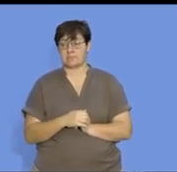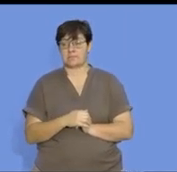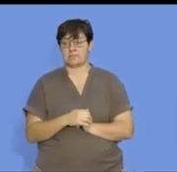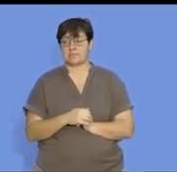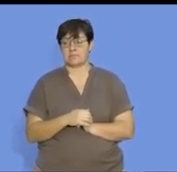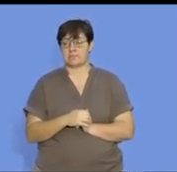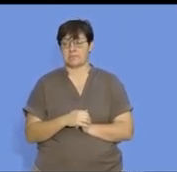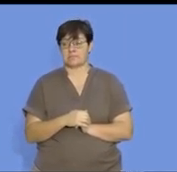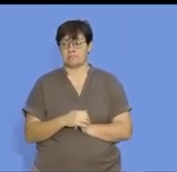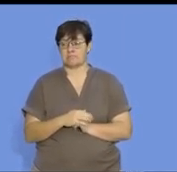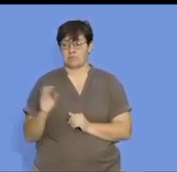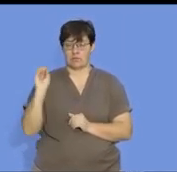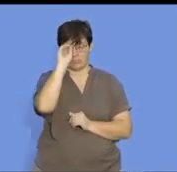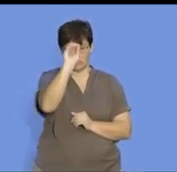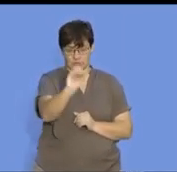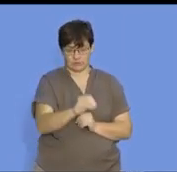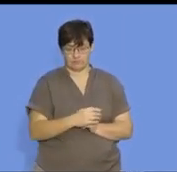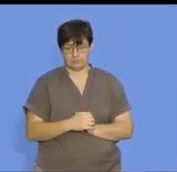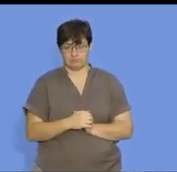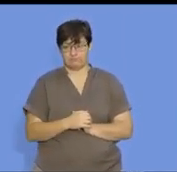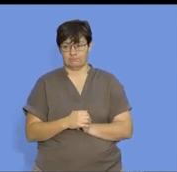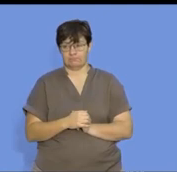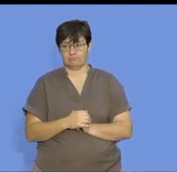So let's quickly do this. Ooh,